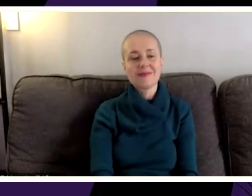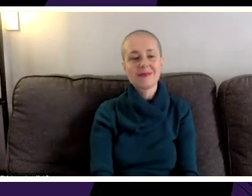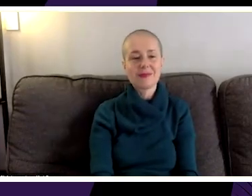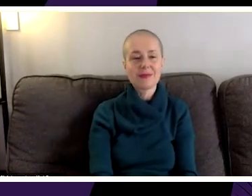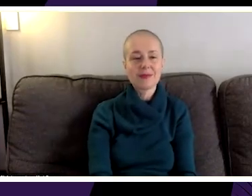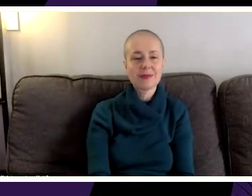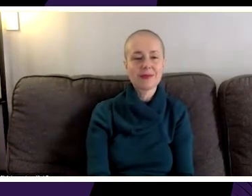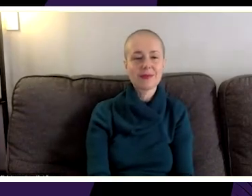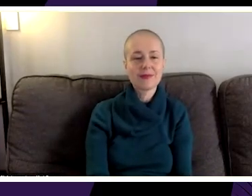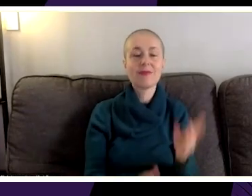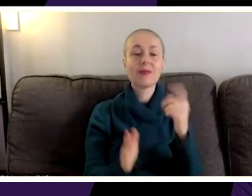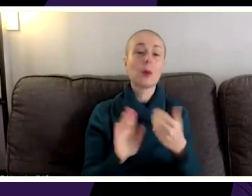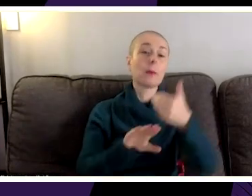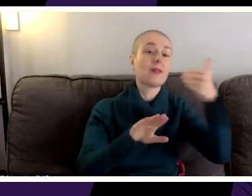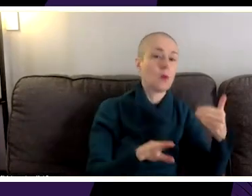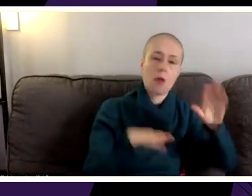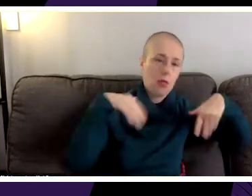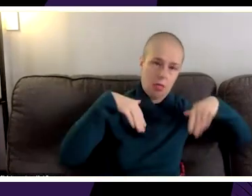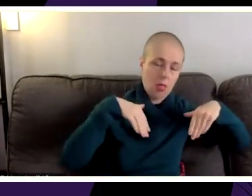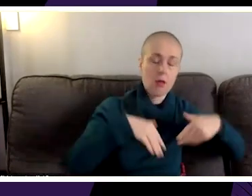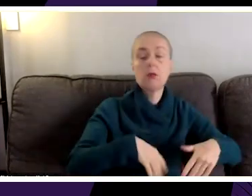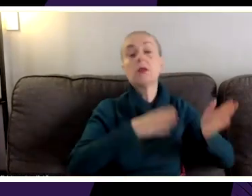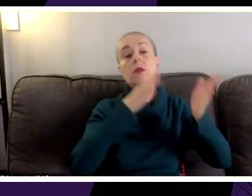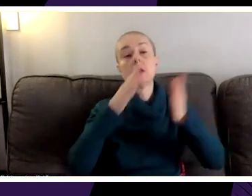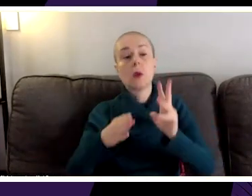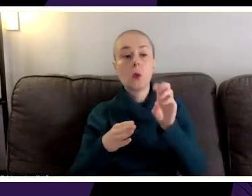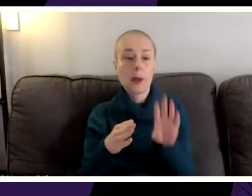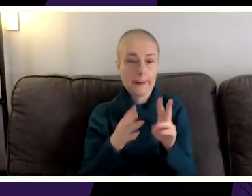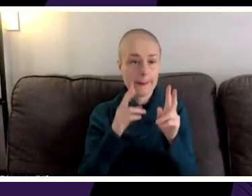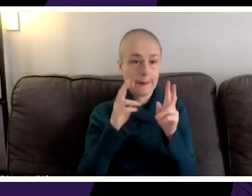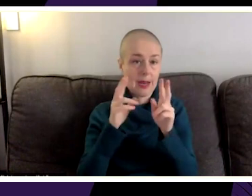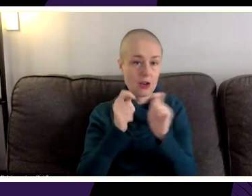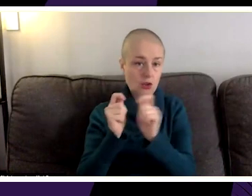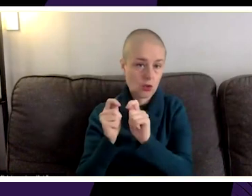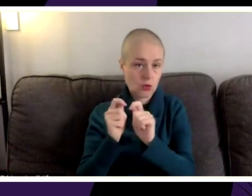So here is the before state of the web editor. Here's what it looks like before.